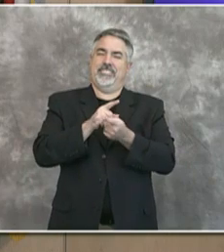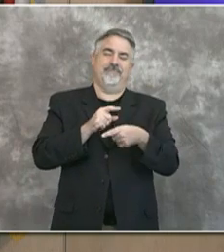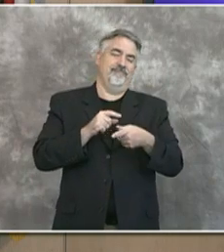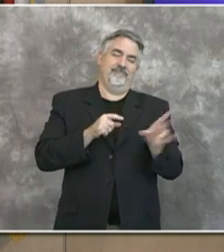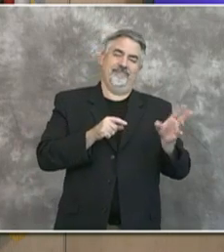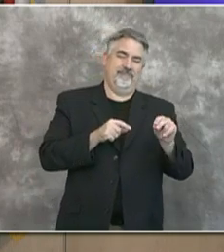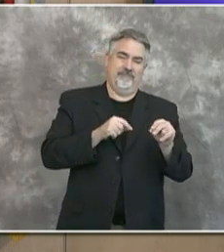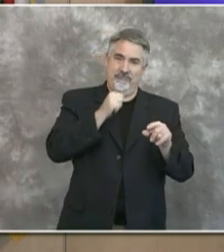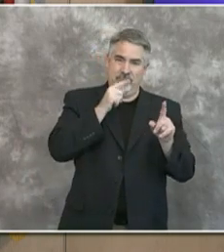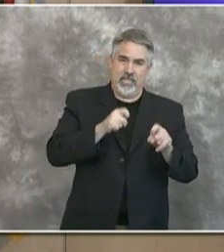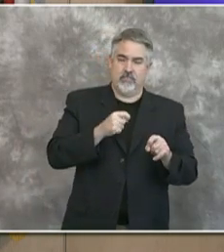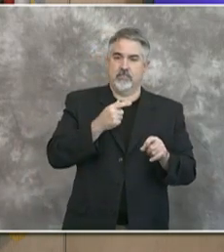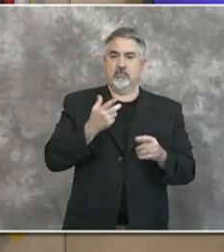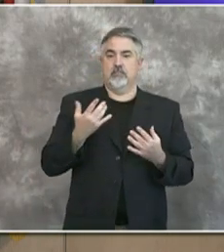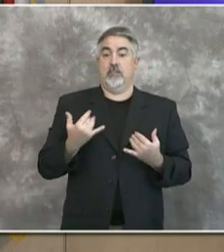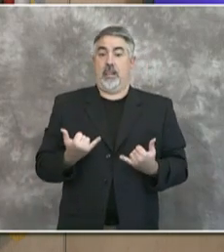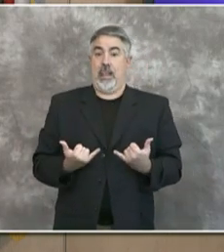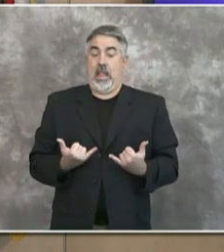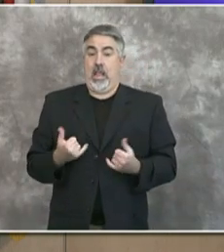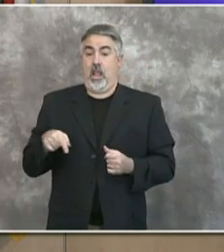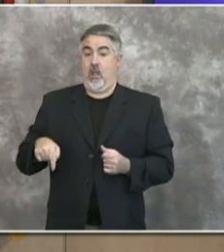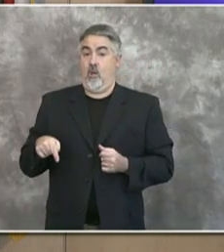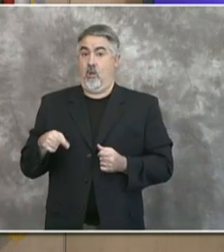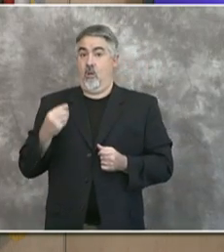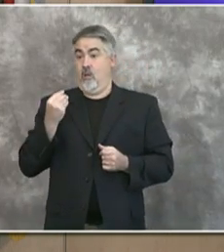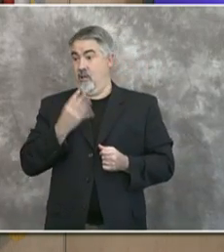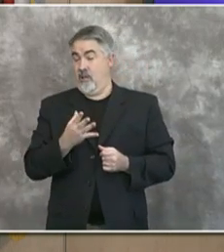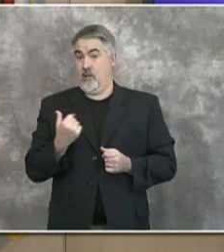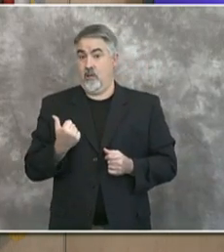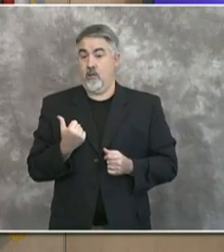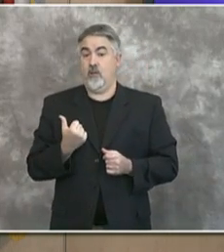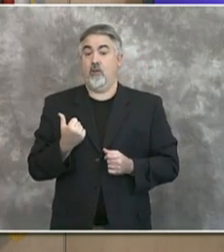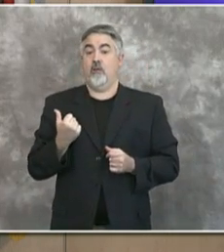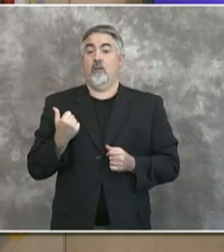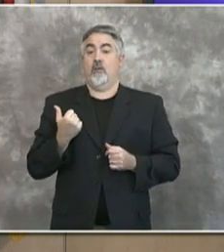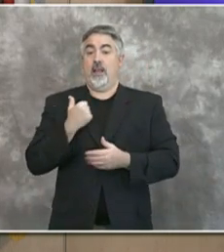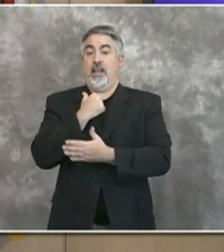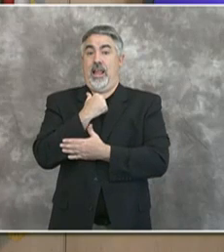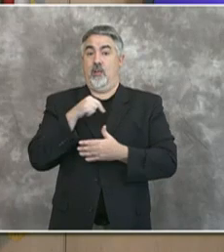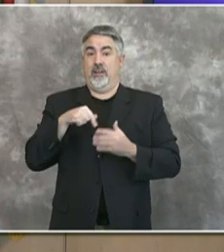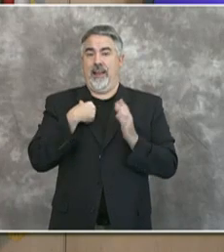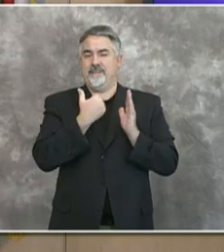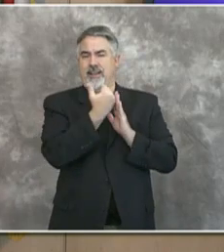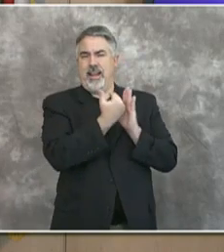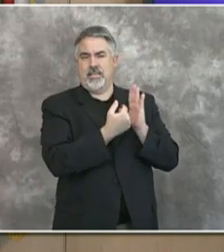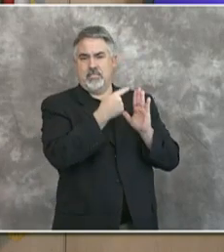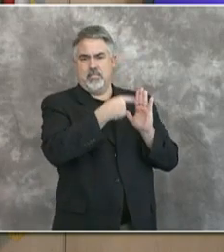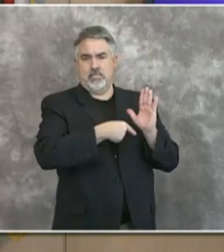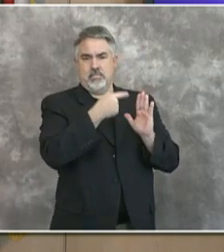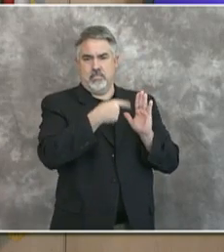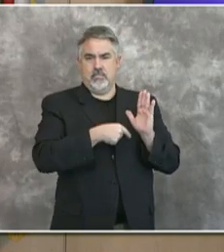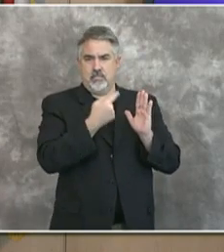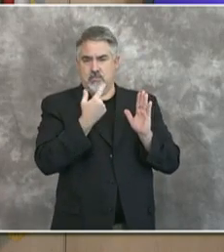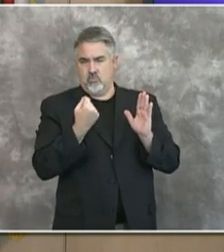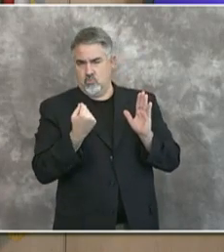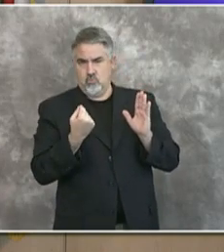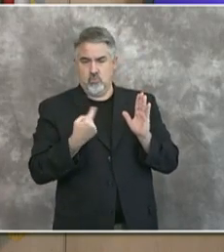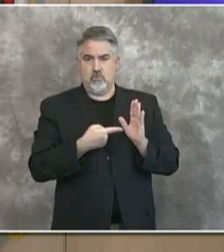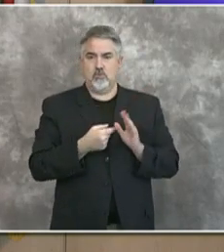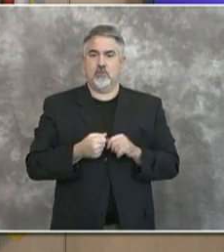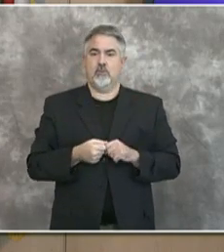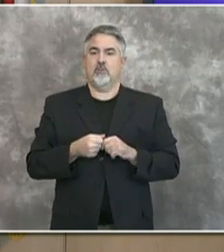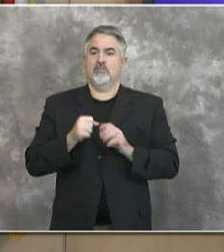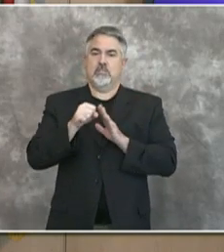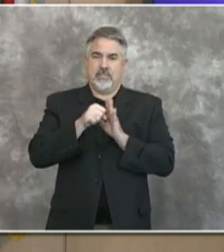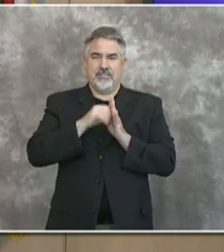At present, what I can tell you is the guidelines that have been put out by the County of San Diego, by the state of California, and by the federal government